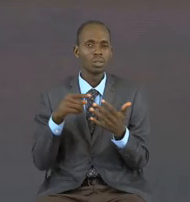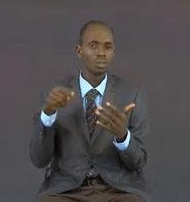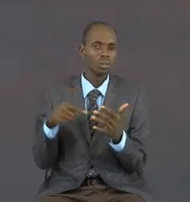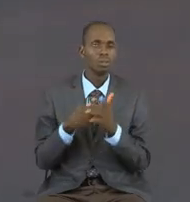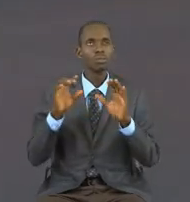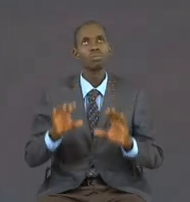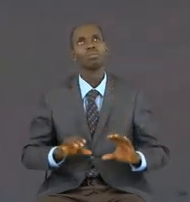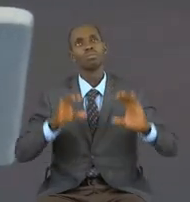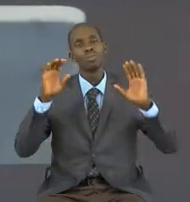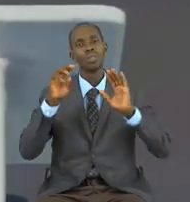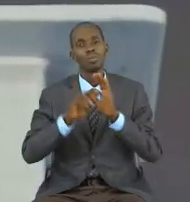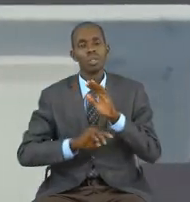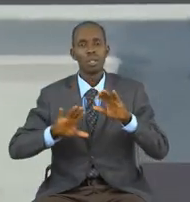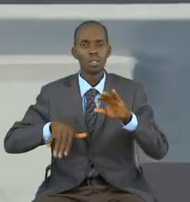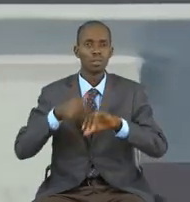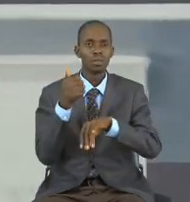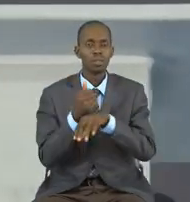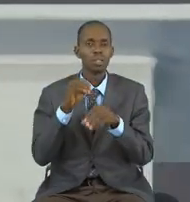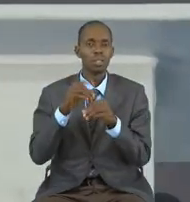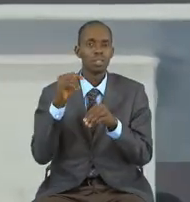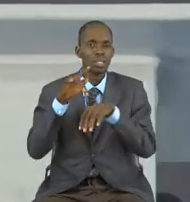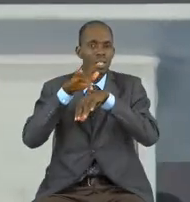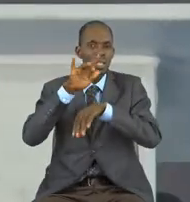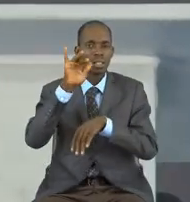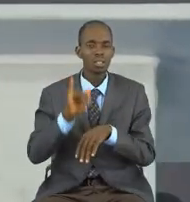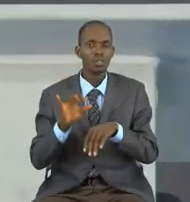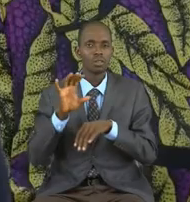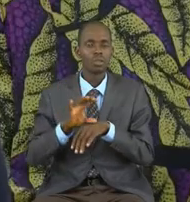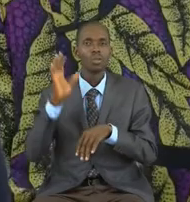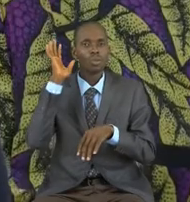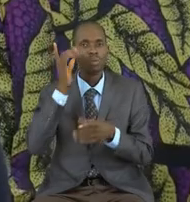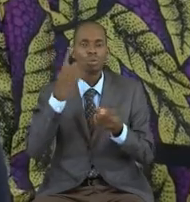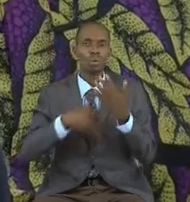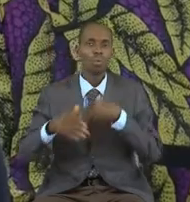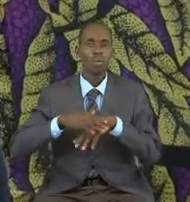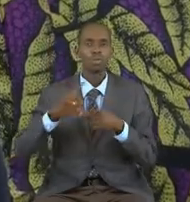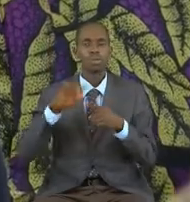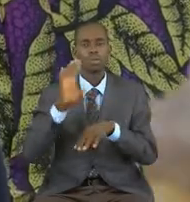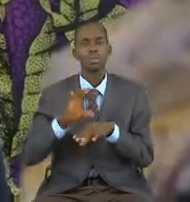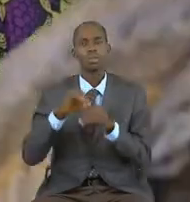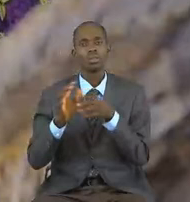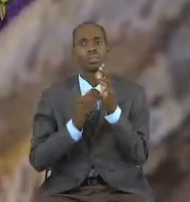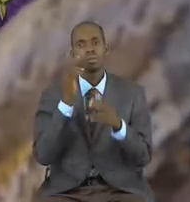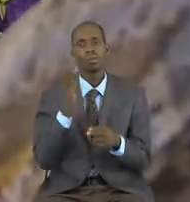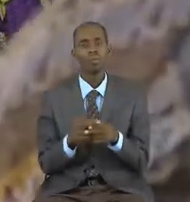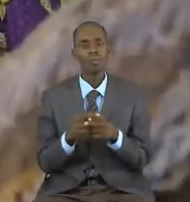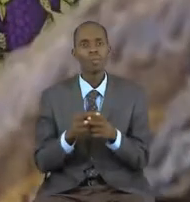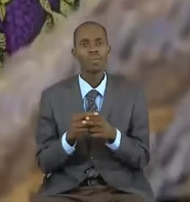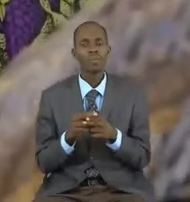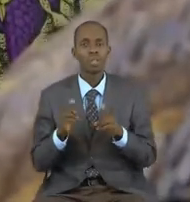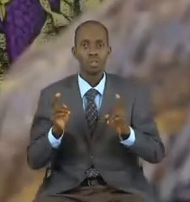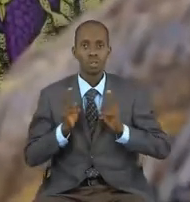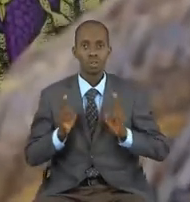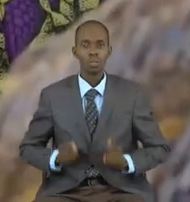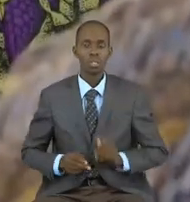confirmations in the early church will come back to the church. Amen. Human skill will